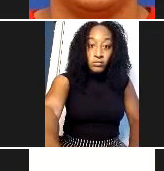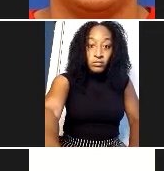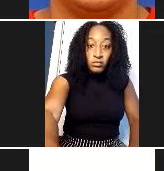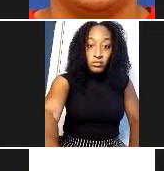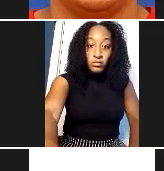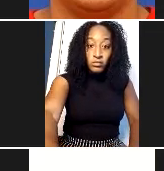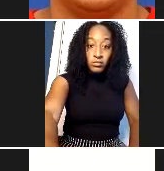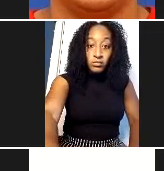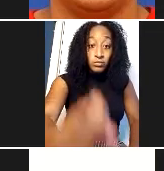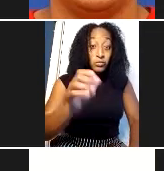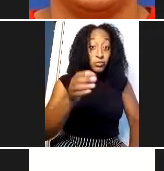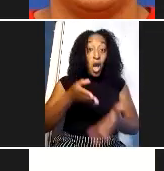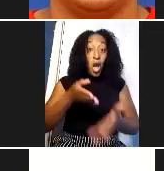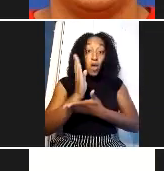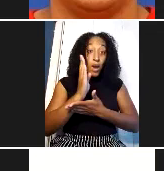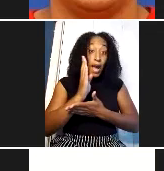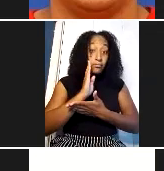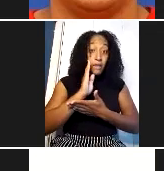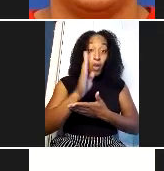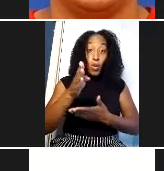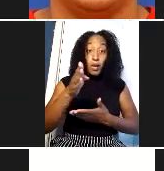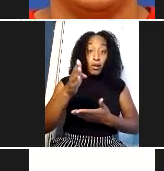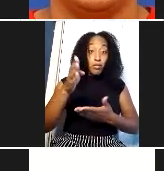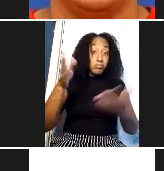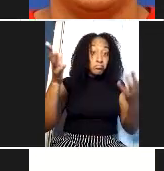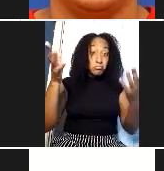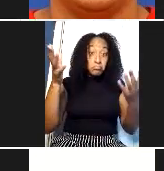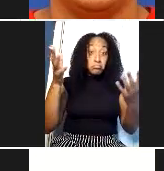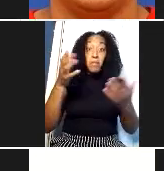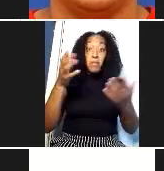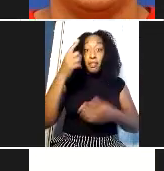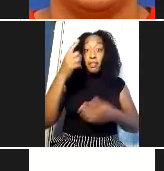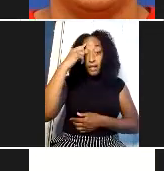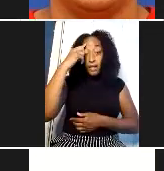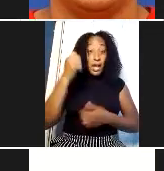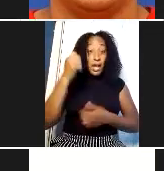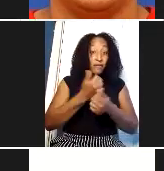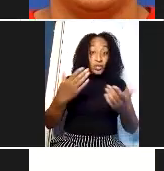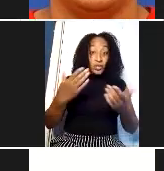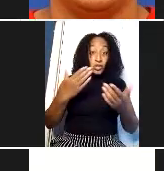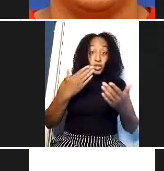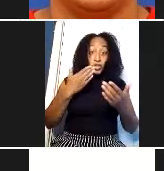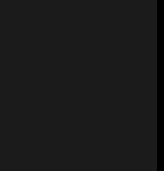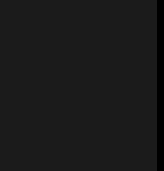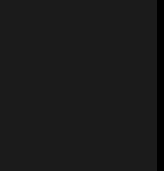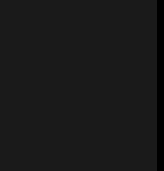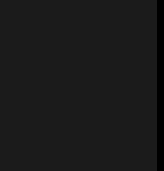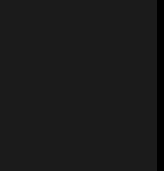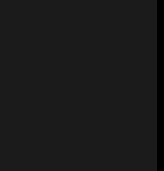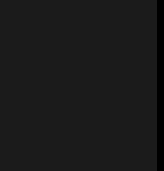All right, so I'll take that as everybody's good and there are no more questions. So I'm gonna stop